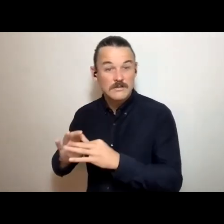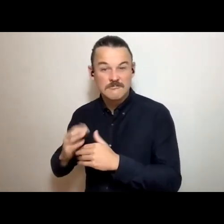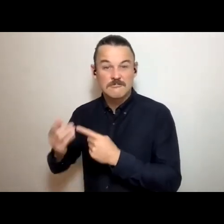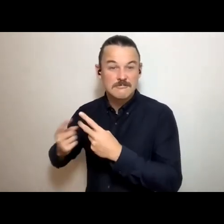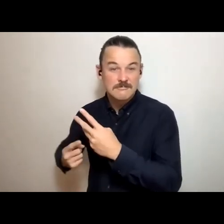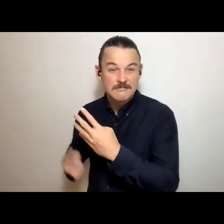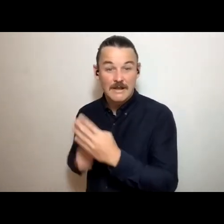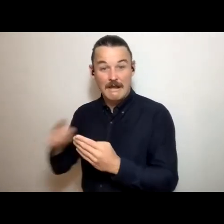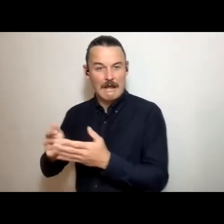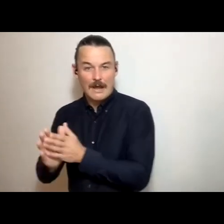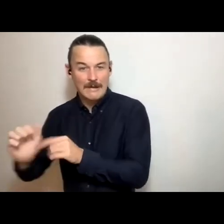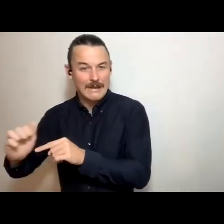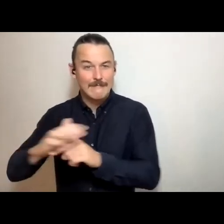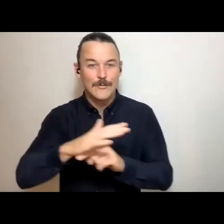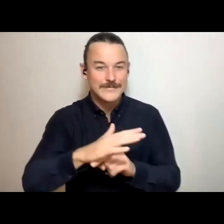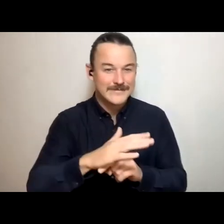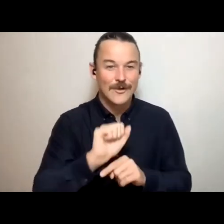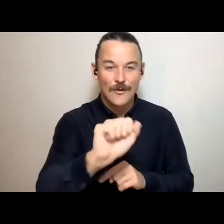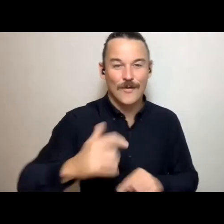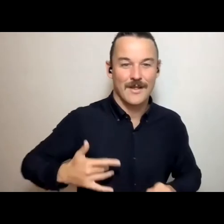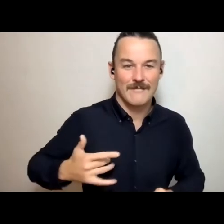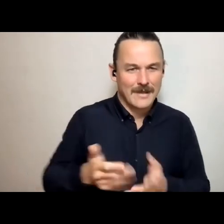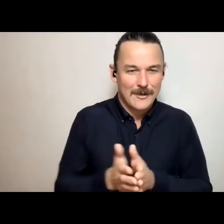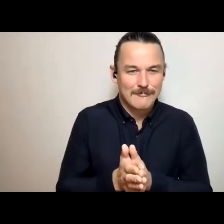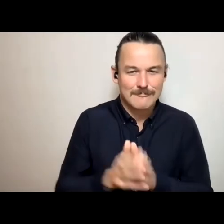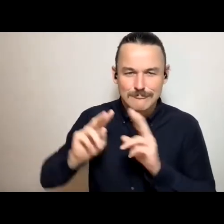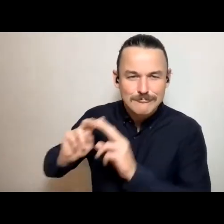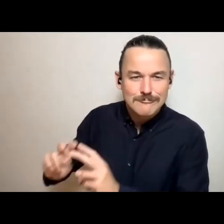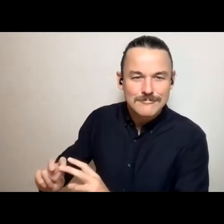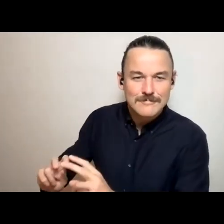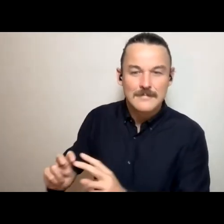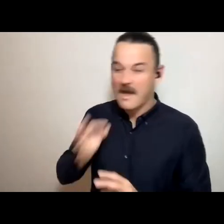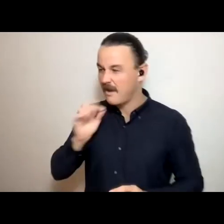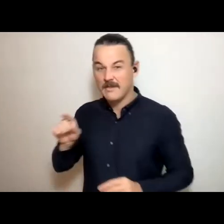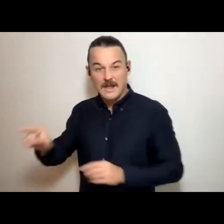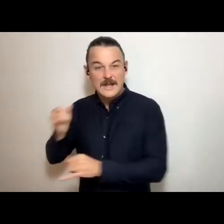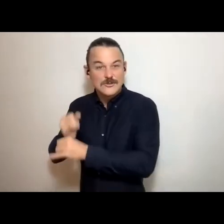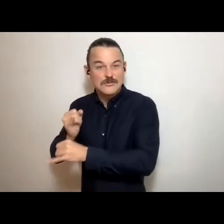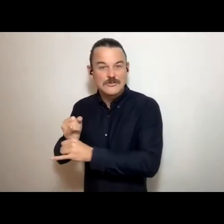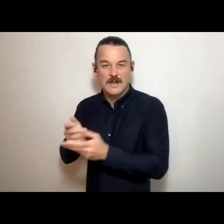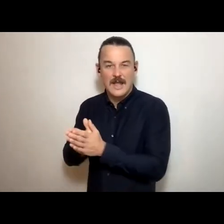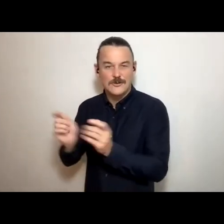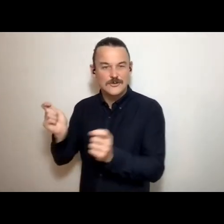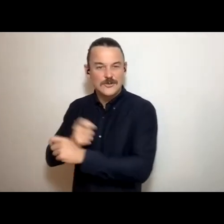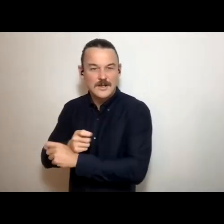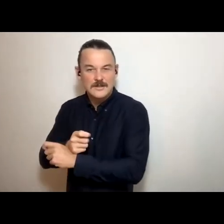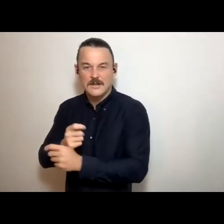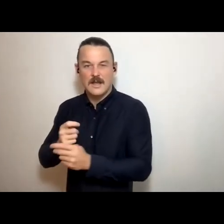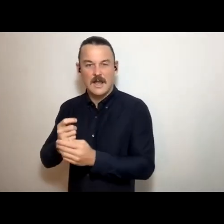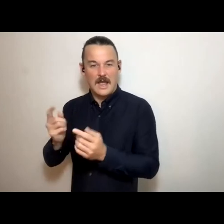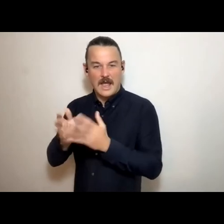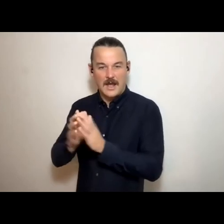influence, affect, and shape your lives. It asks how and why these institutions change, how they vary across time and